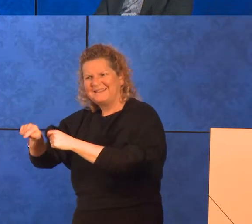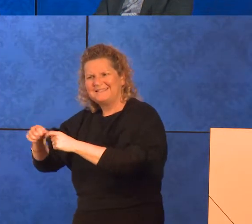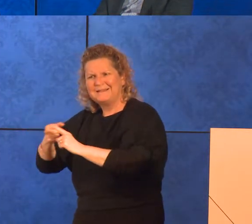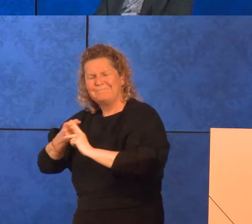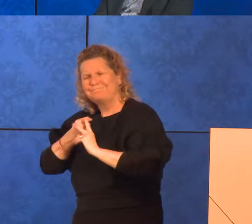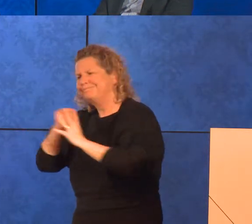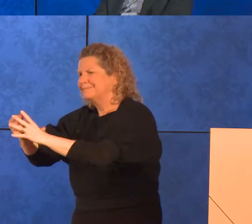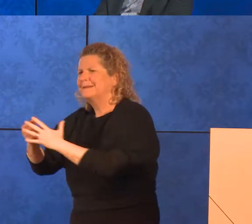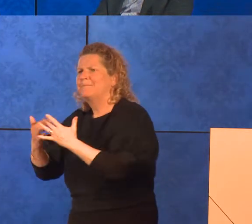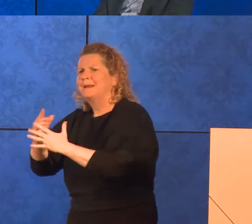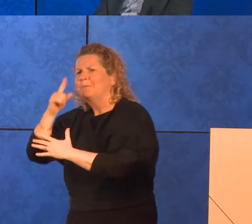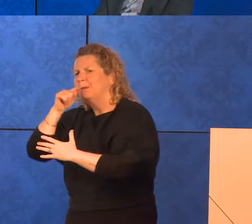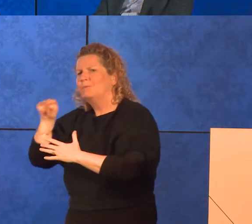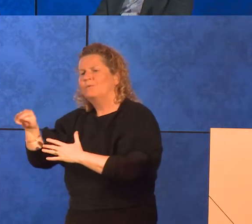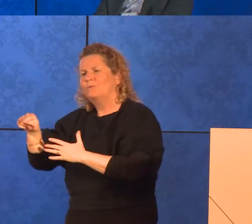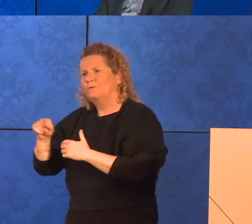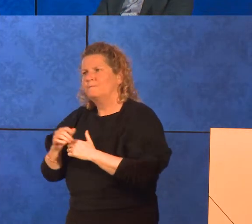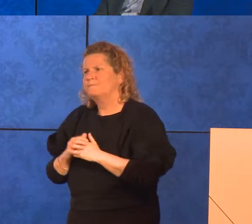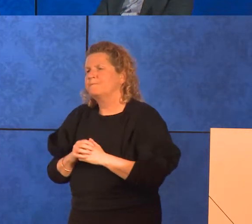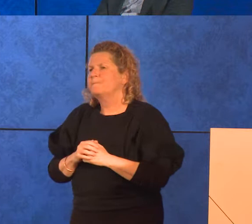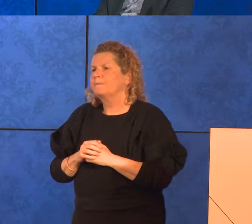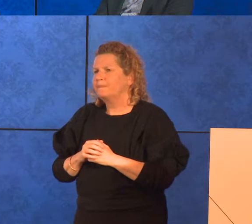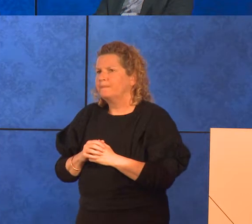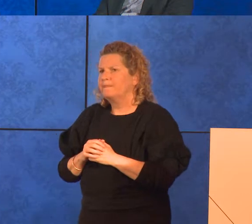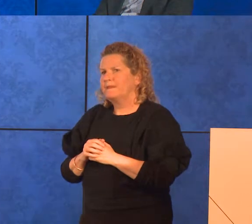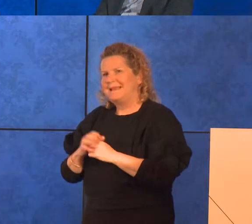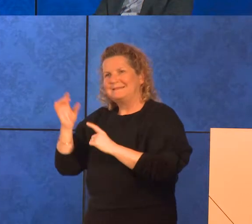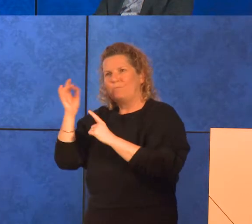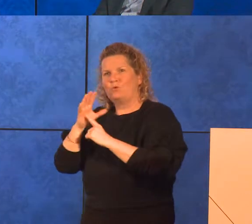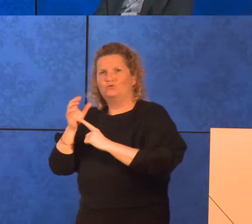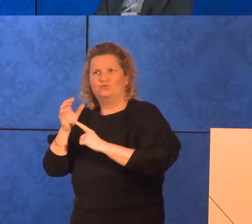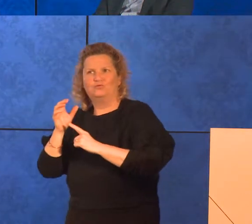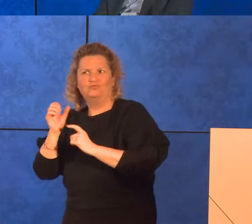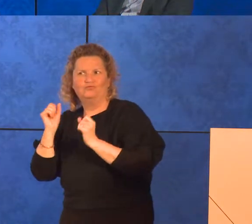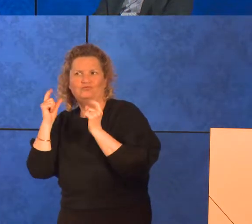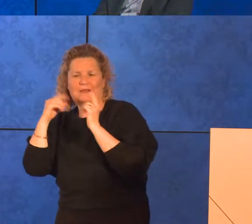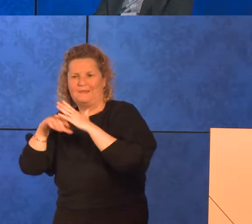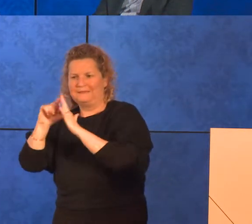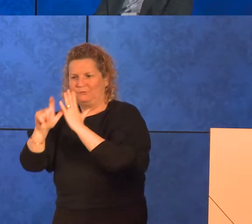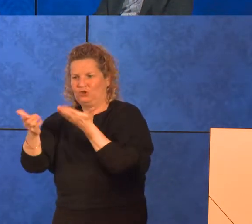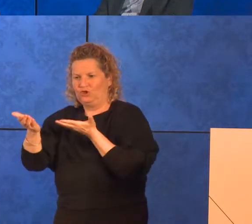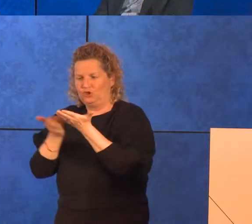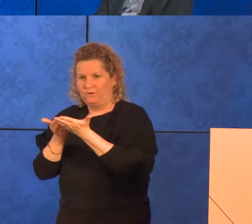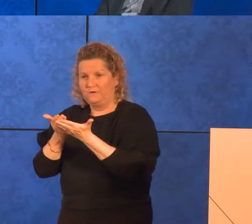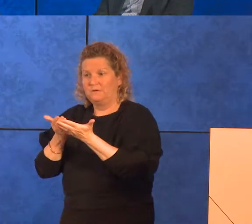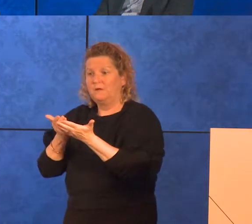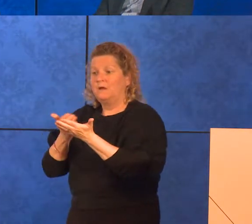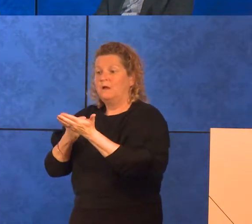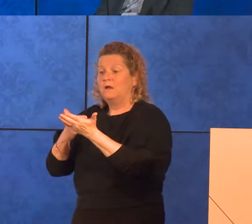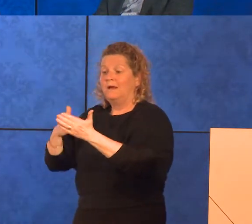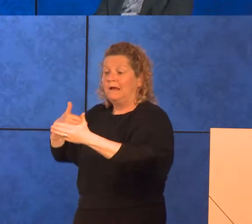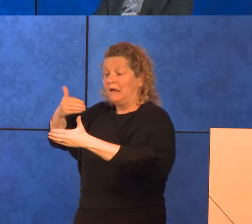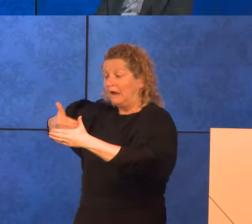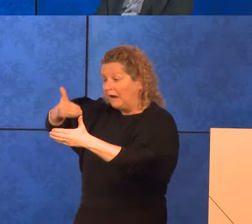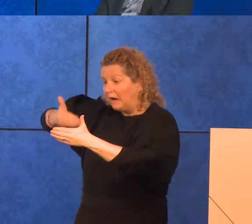that is important to recognise in the disability services space is that, you know, we come from a history with a sector where there are a